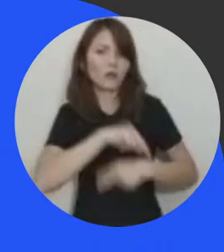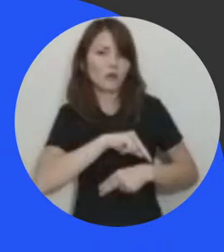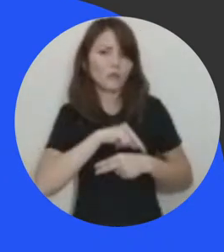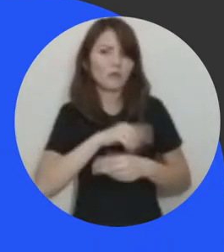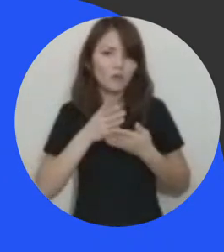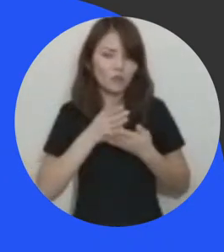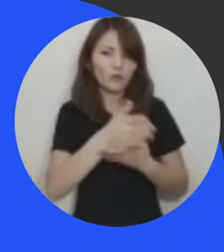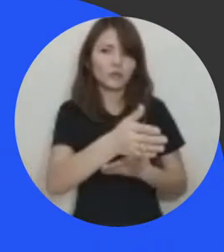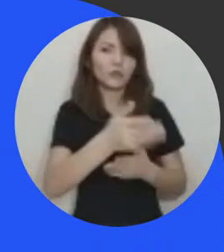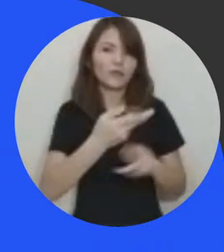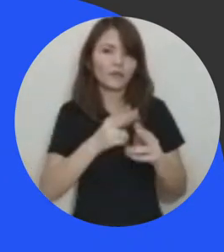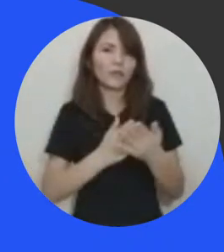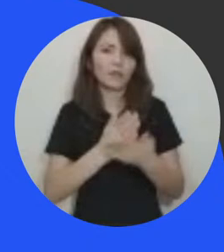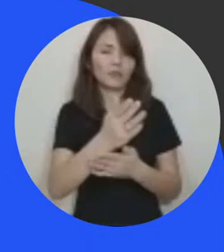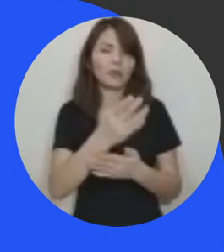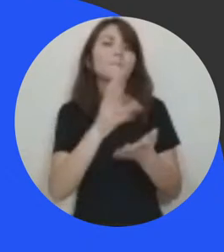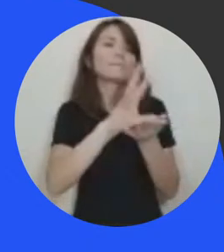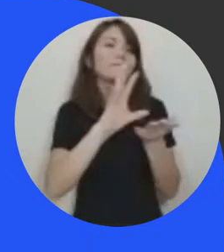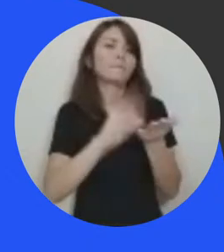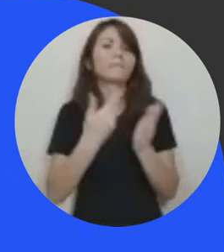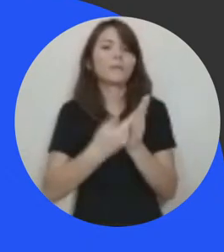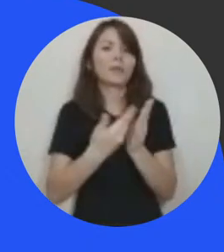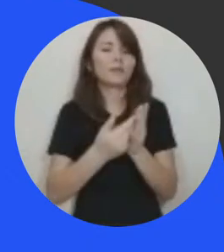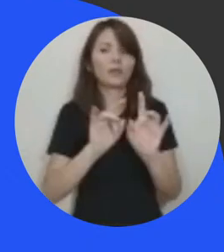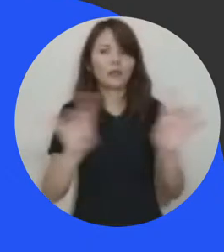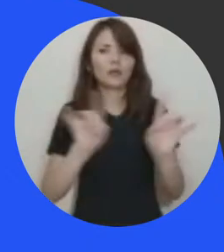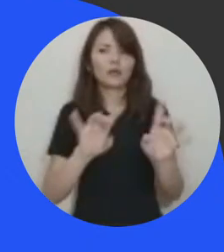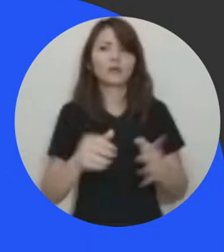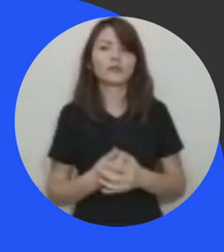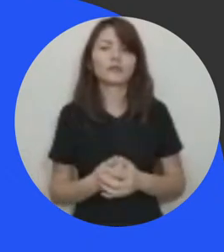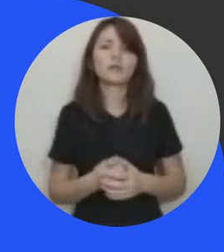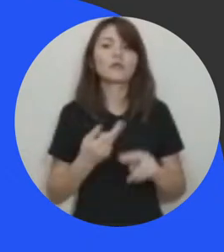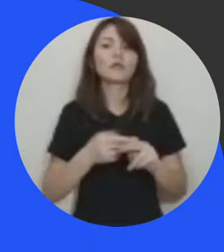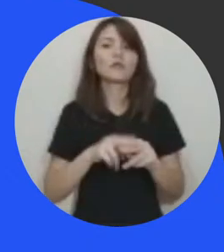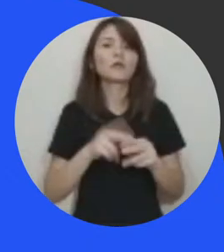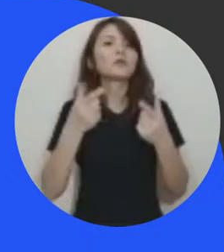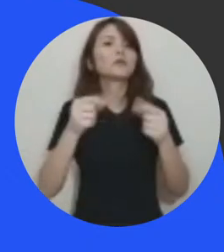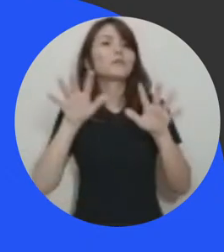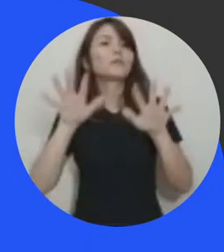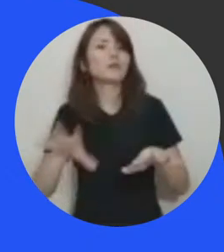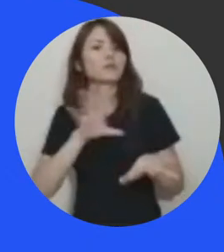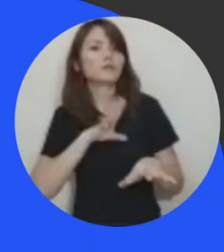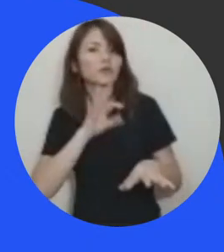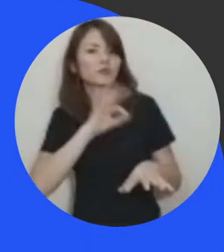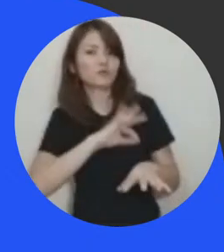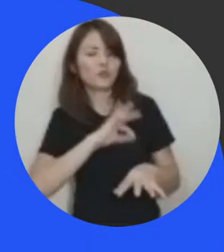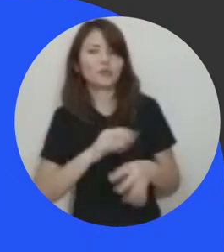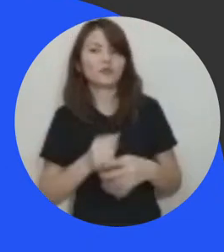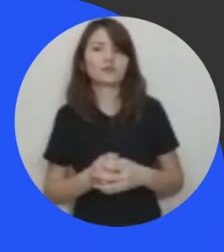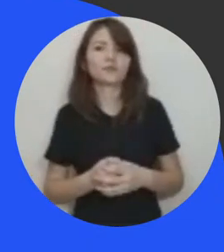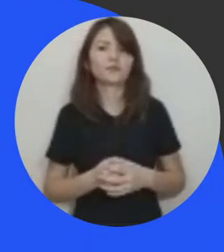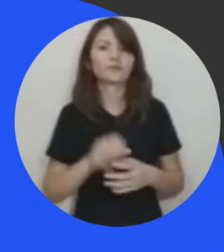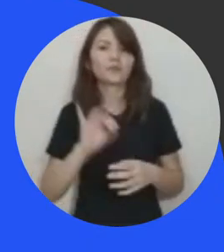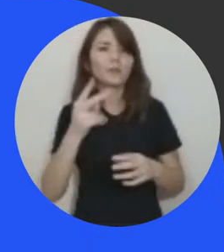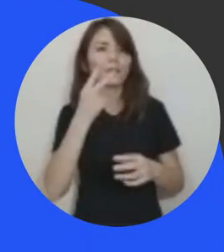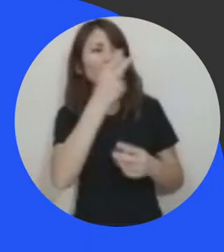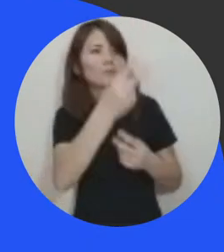example of where we've used this to look at outbreaks in hospitals in